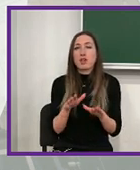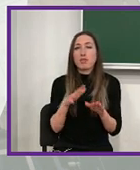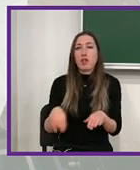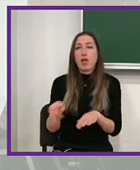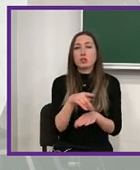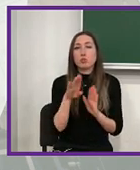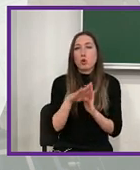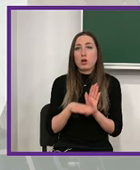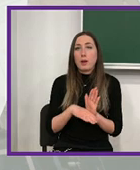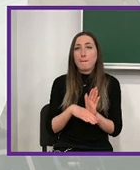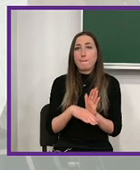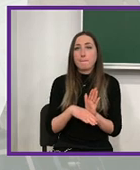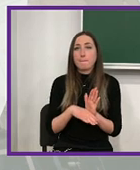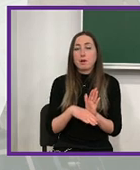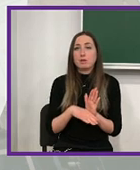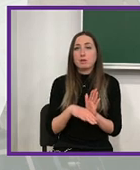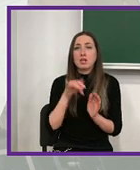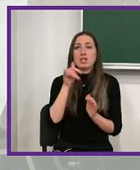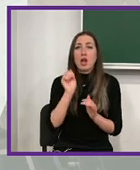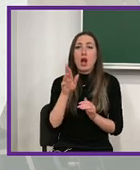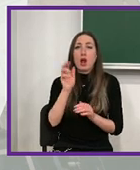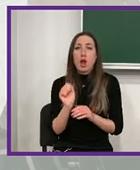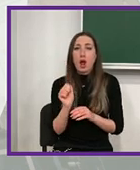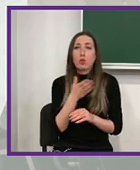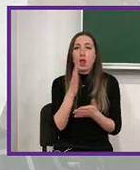in these human rights impact assessments that we have